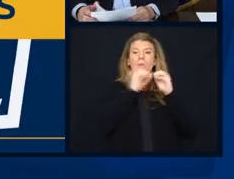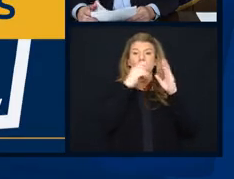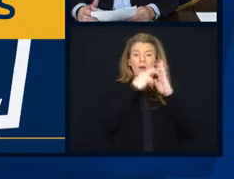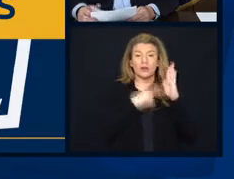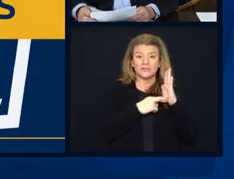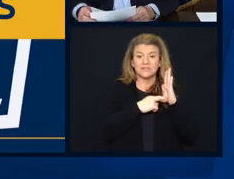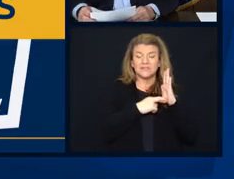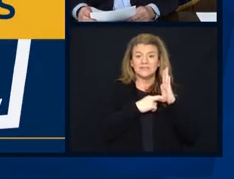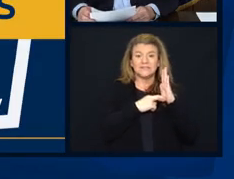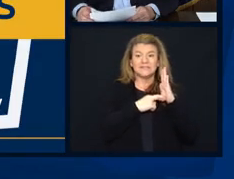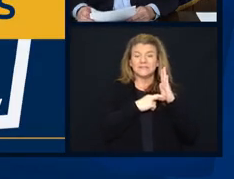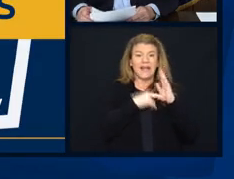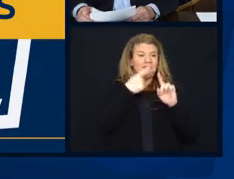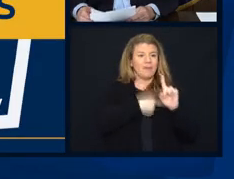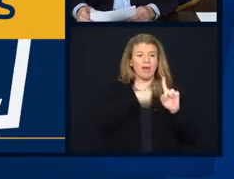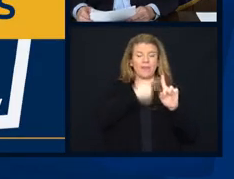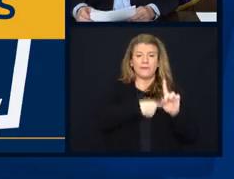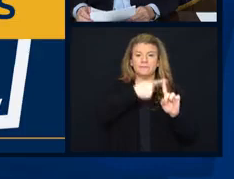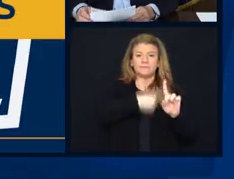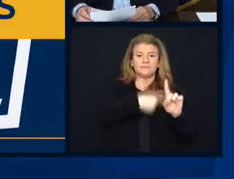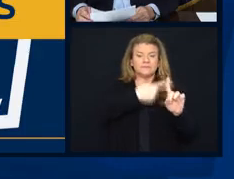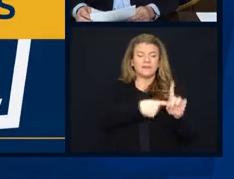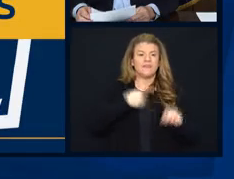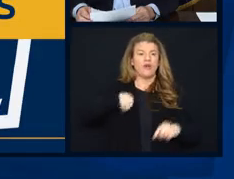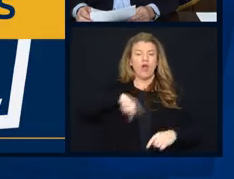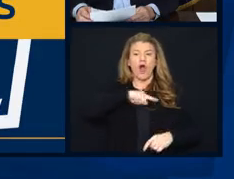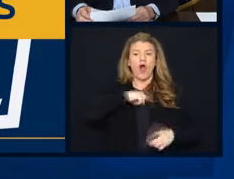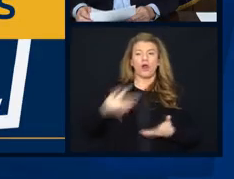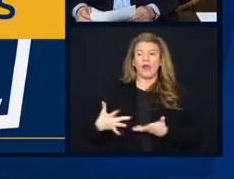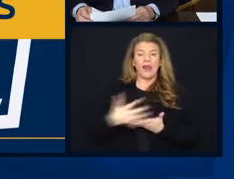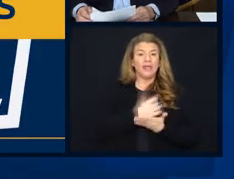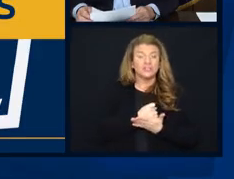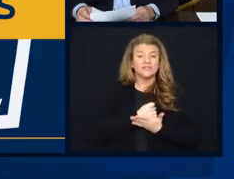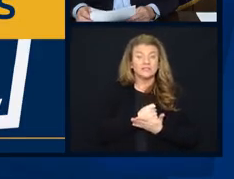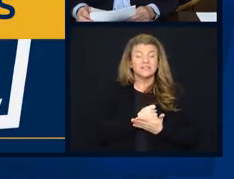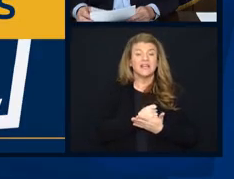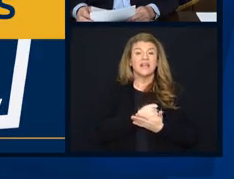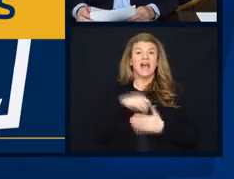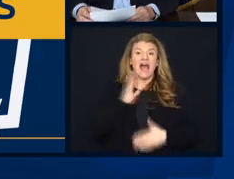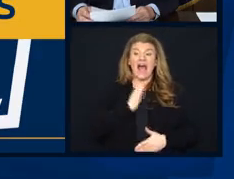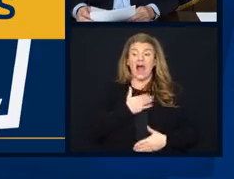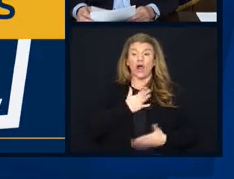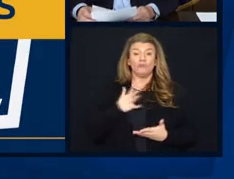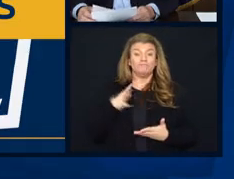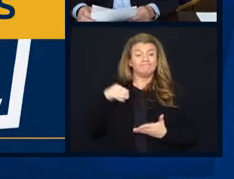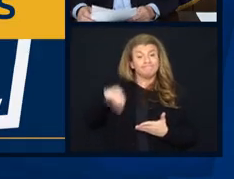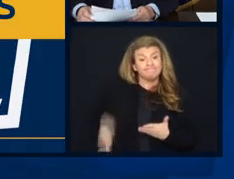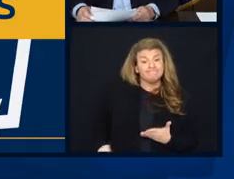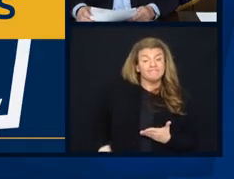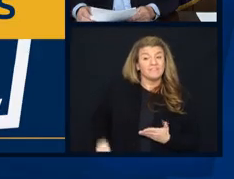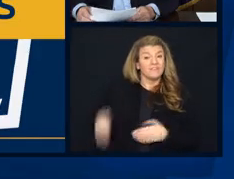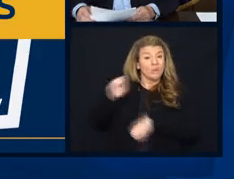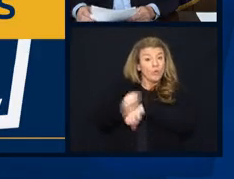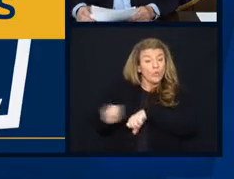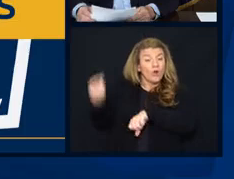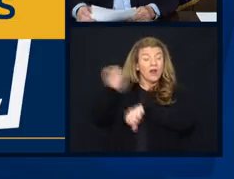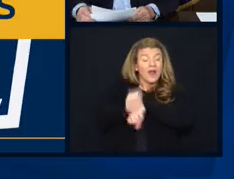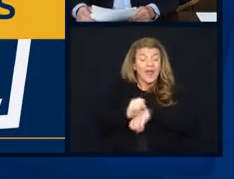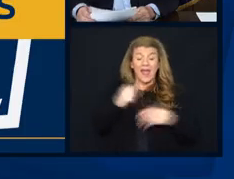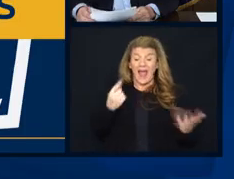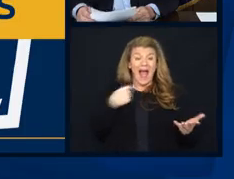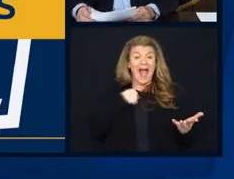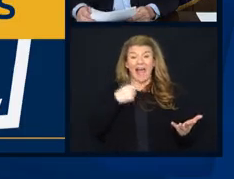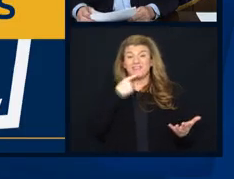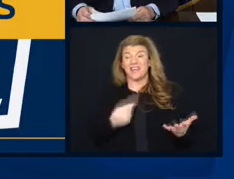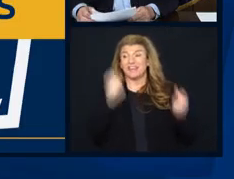records every single month as far as what our collections are, what our revenues are. I mean, I have said it